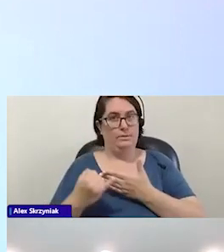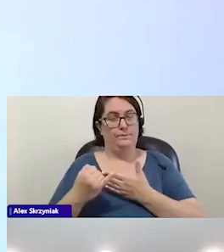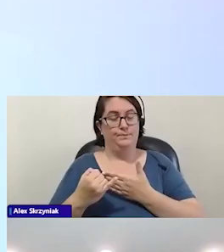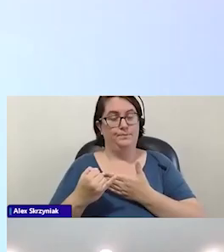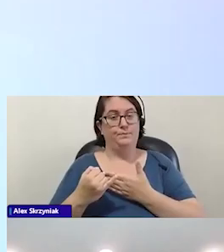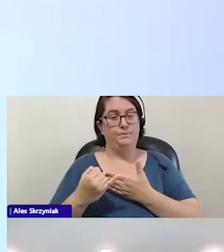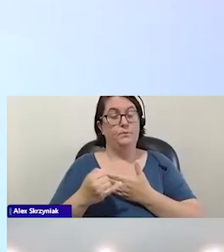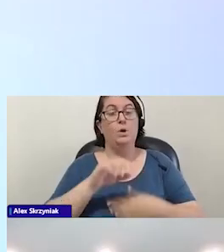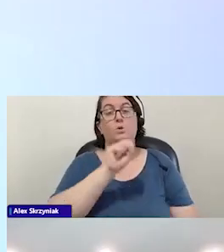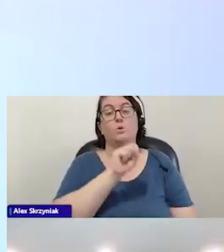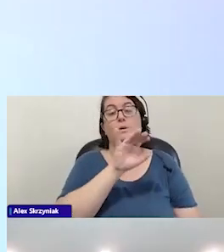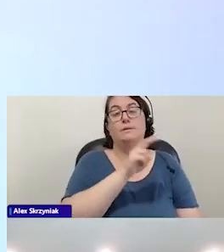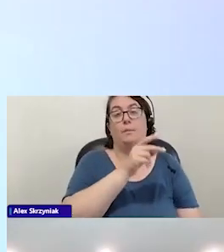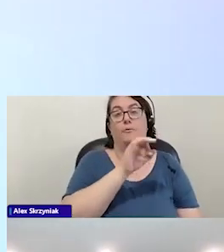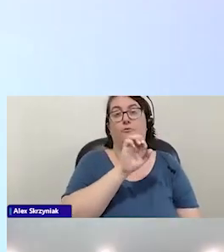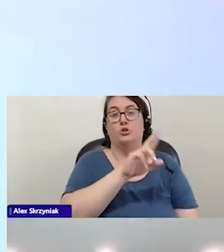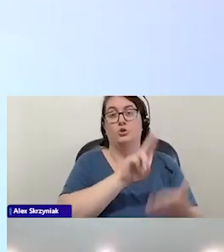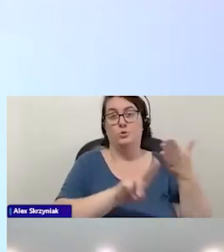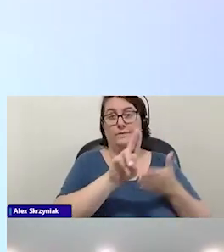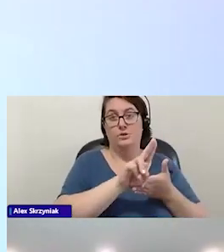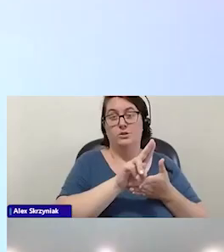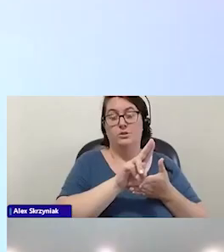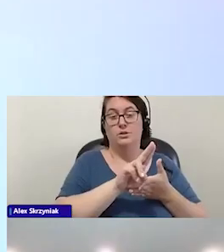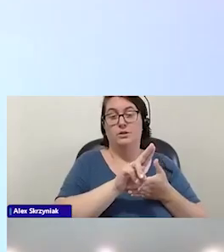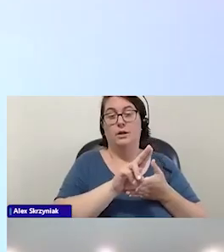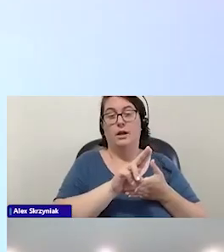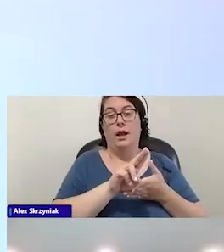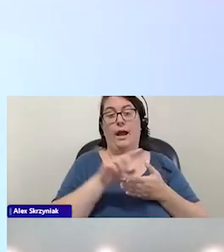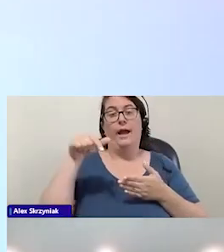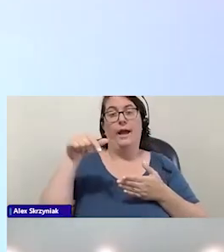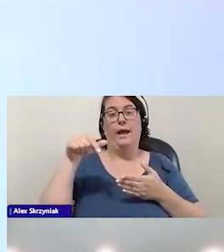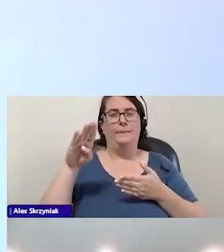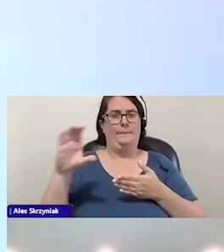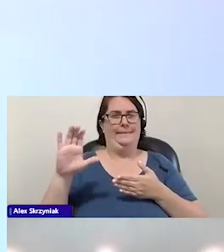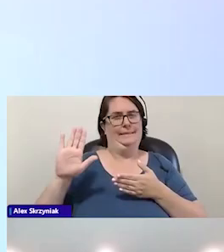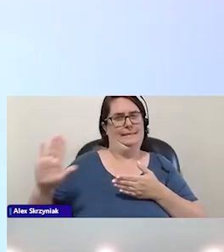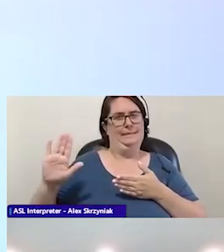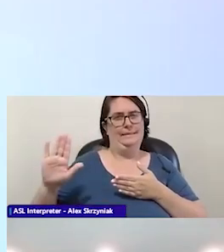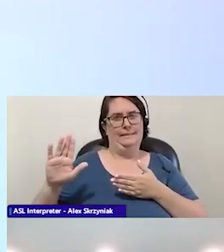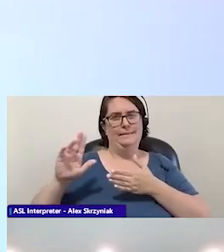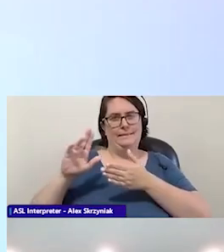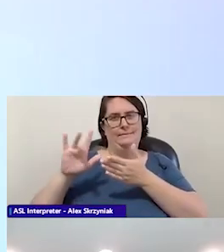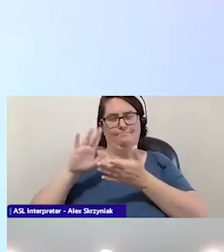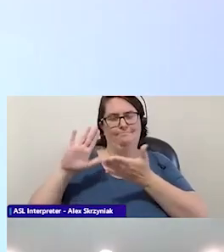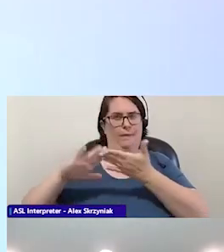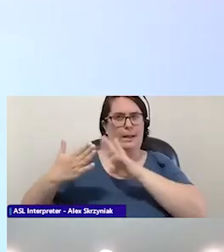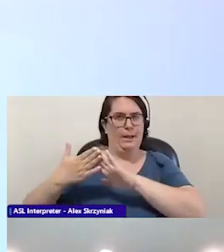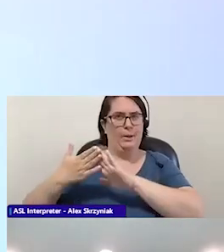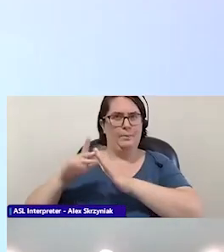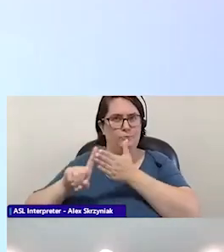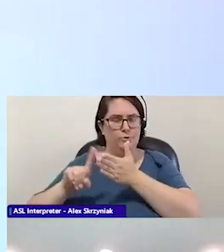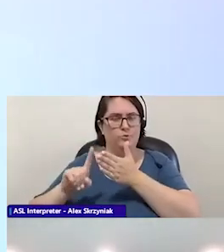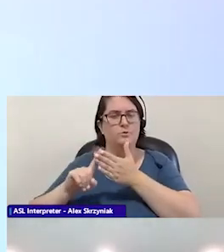Simon Fraser University and Q Community BC's Resource Center for 2S